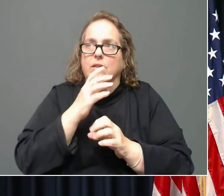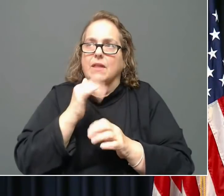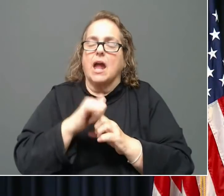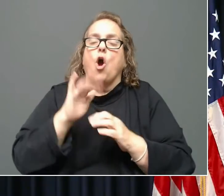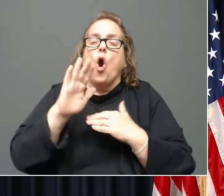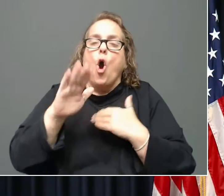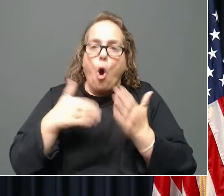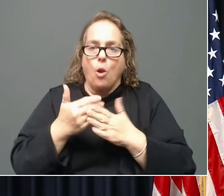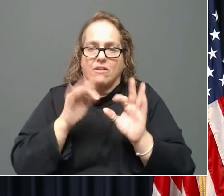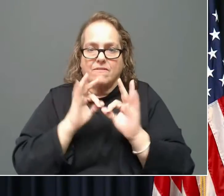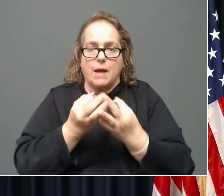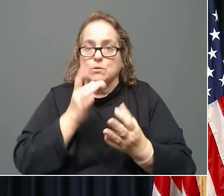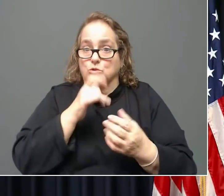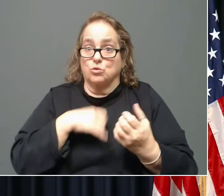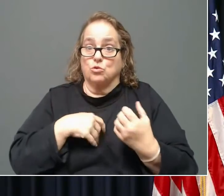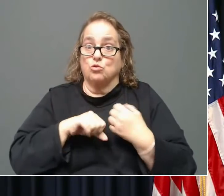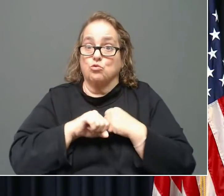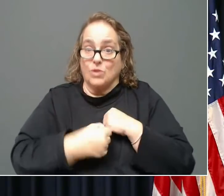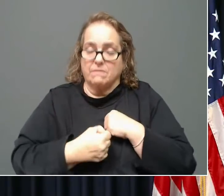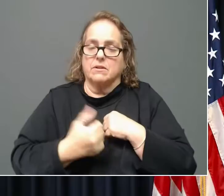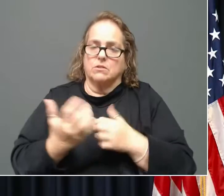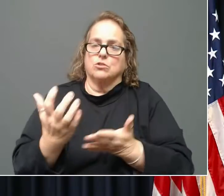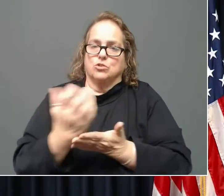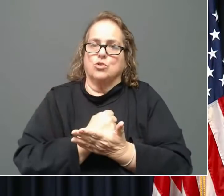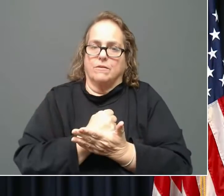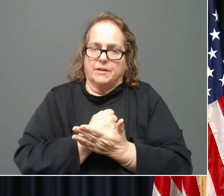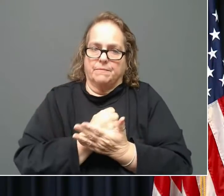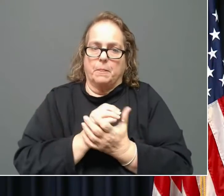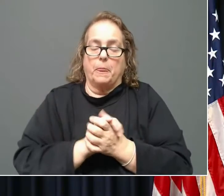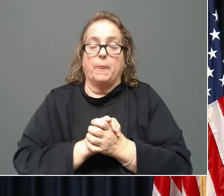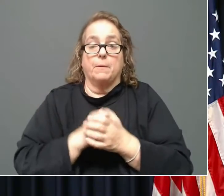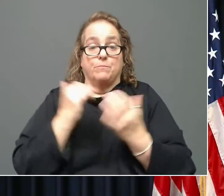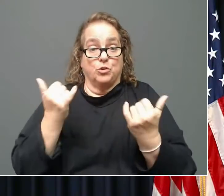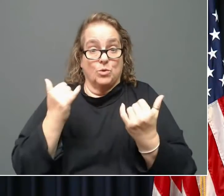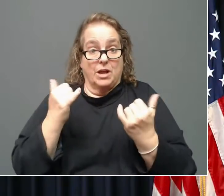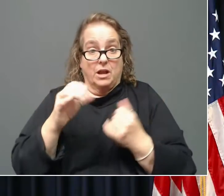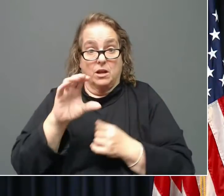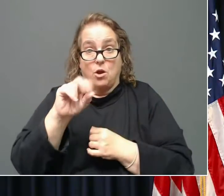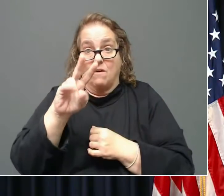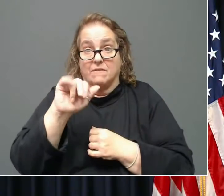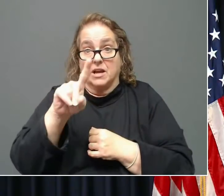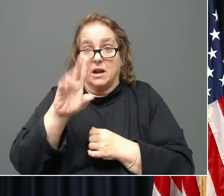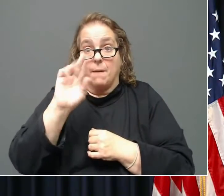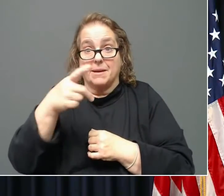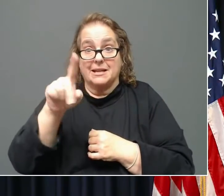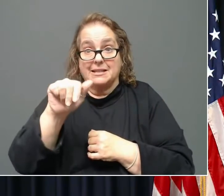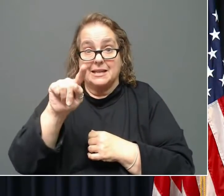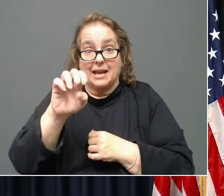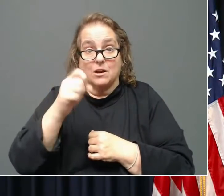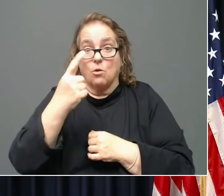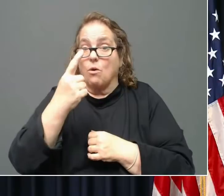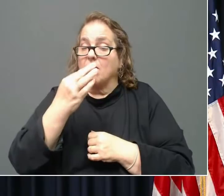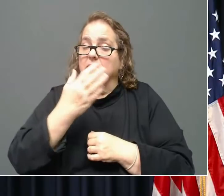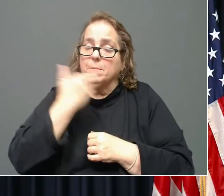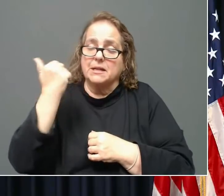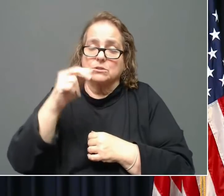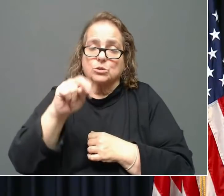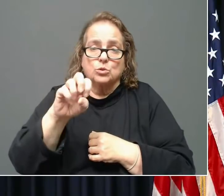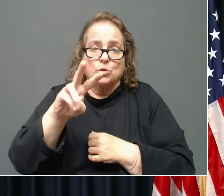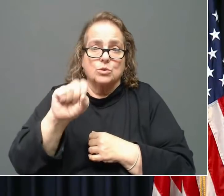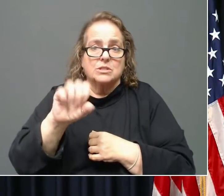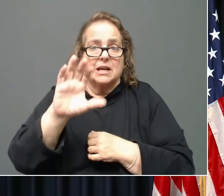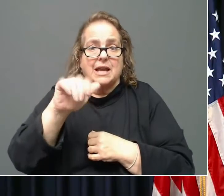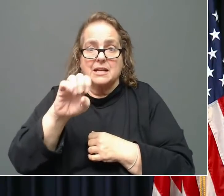families deserve. All right, today's COVID update is some of the best news and cases we've had in a long